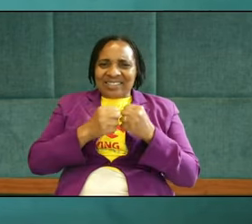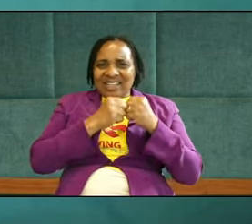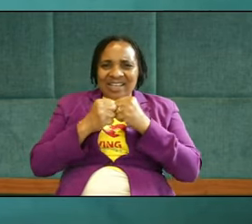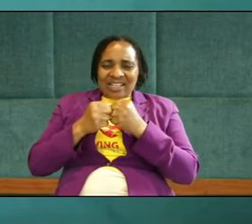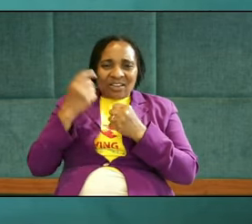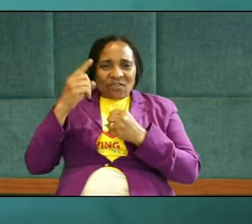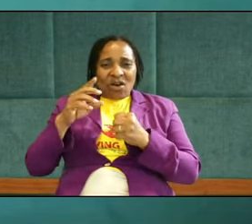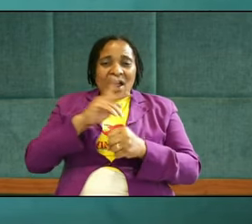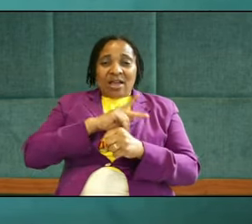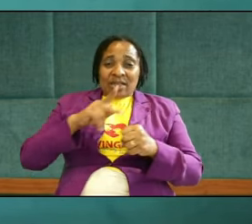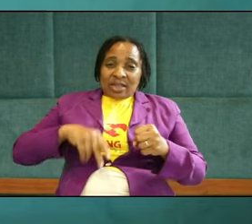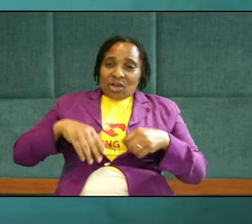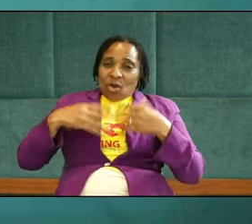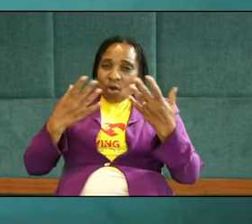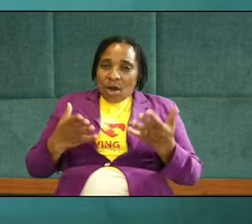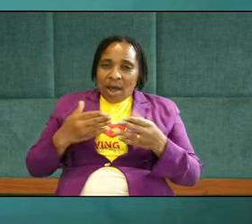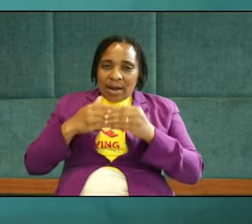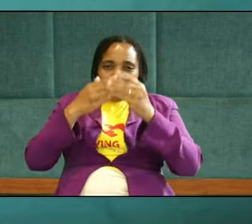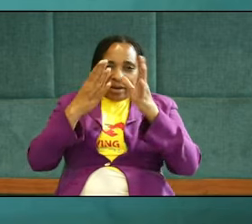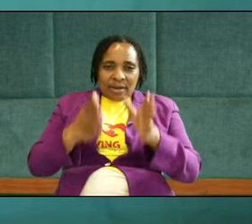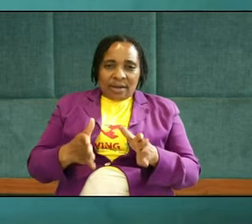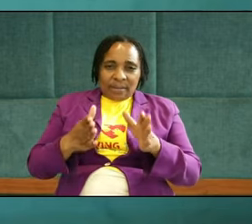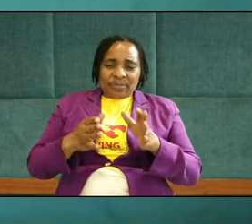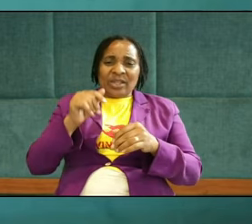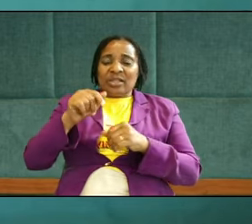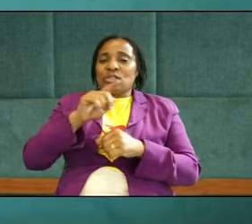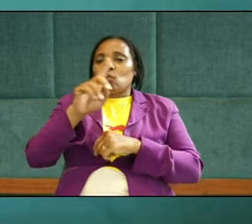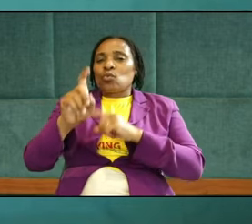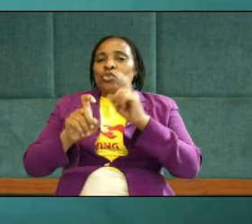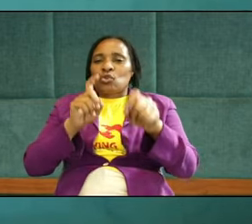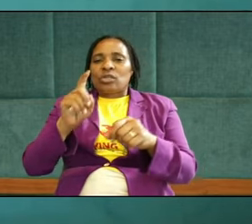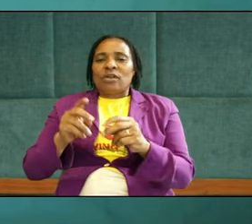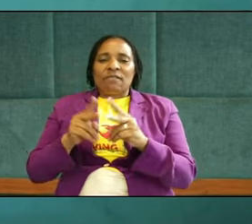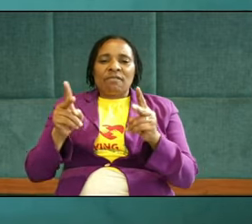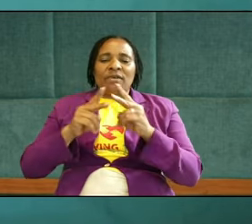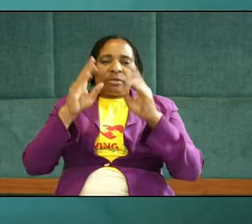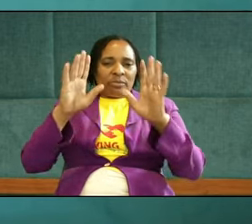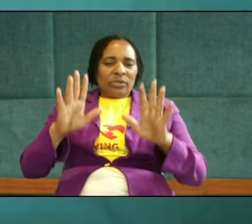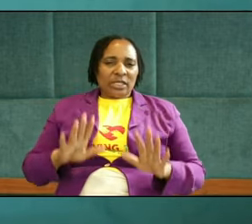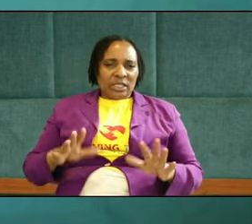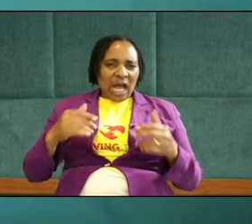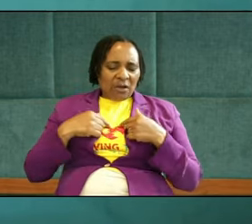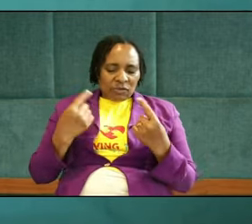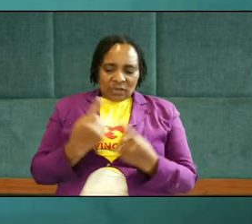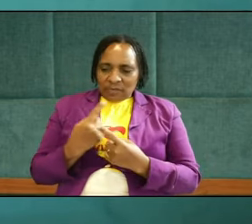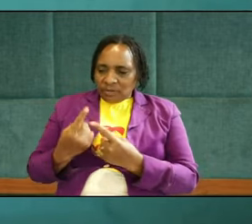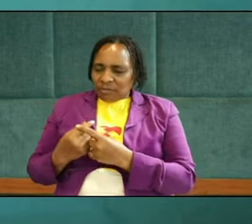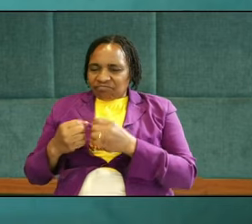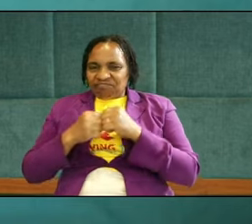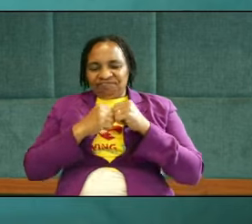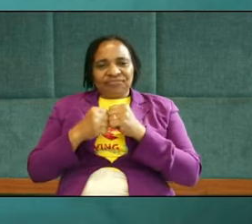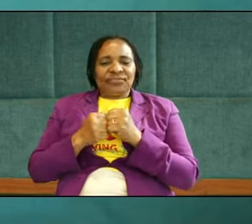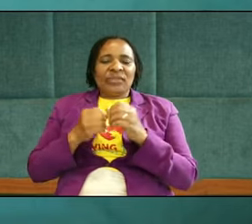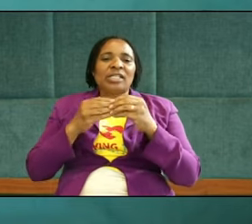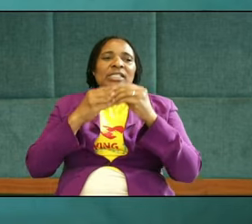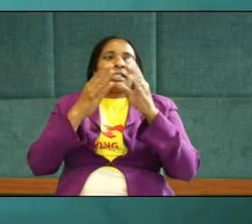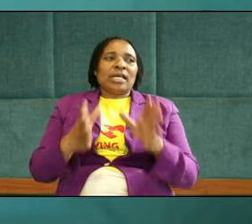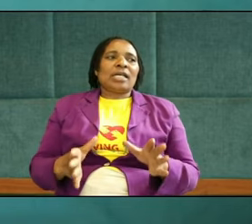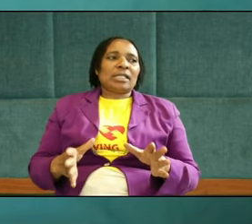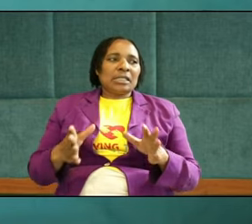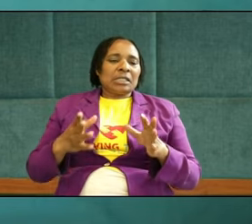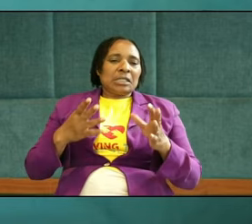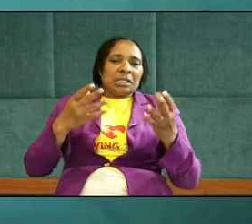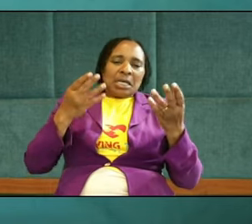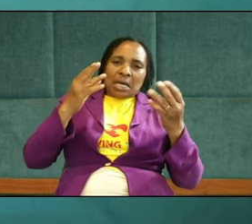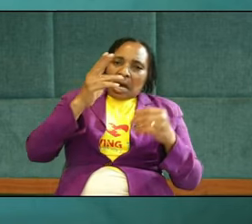for a king or a leader? Because this question is very important, because we all have our different challenges as leaders,